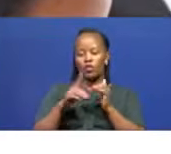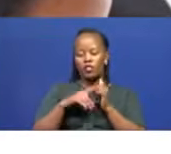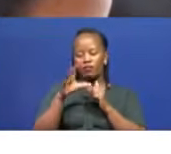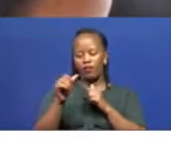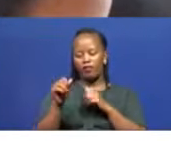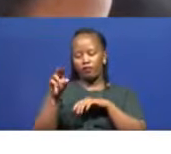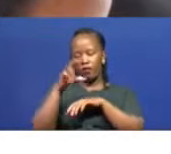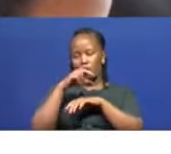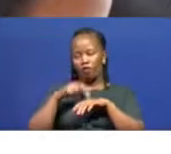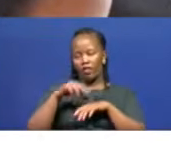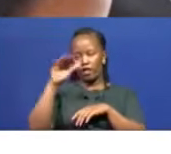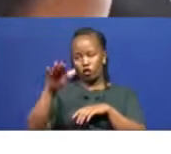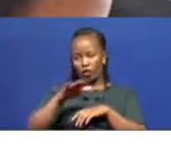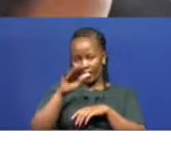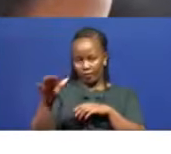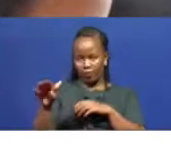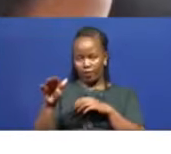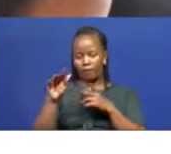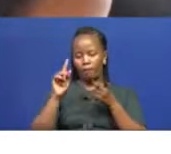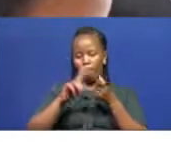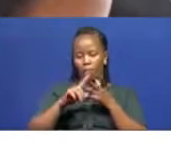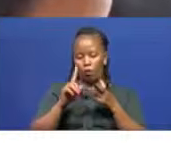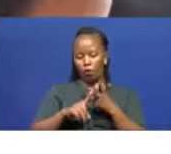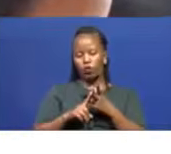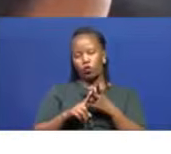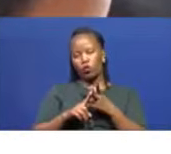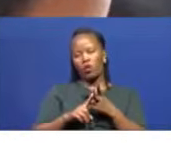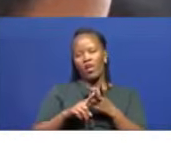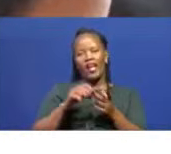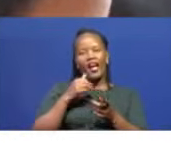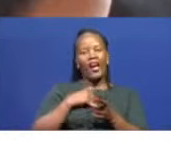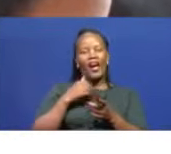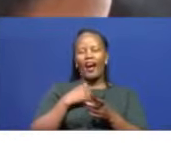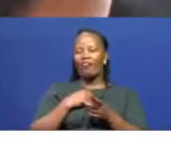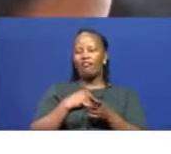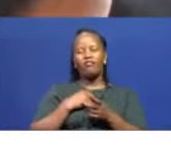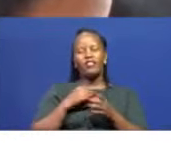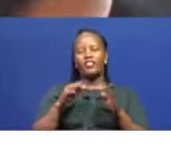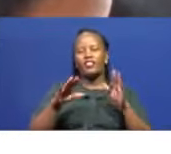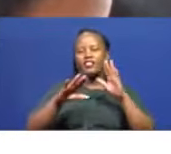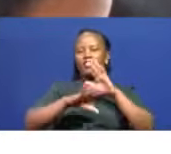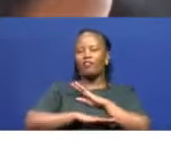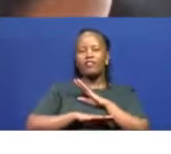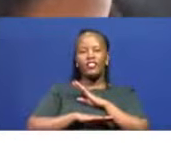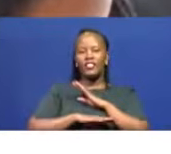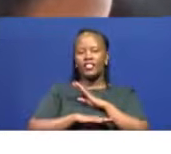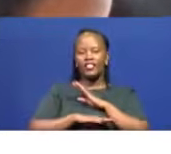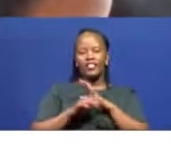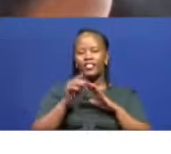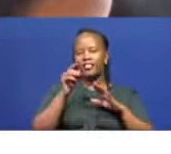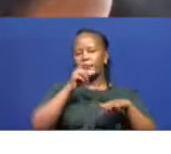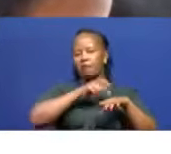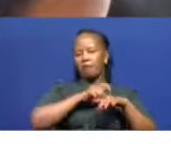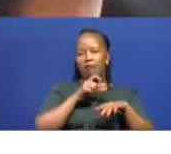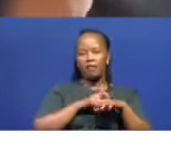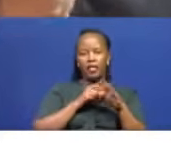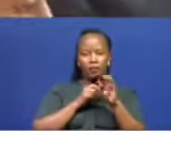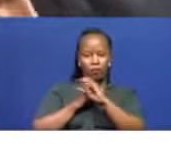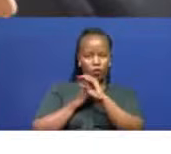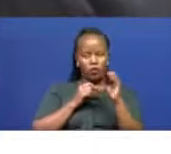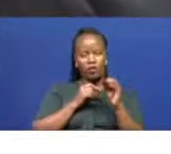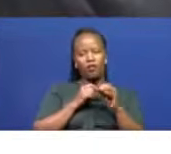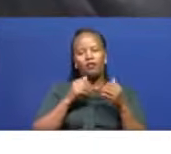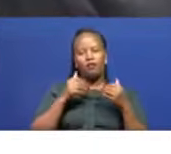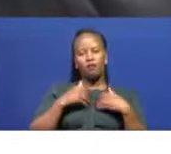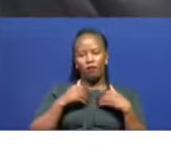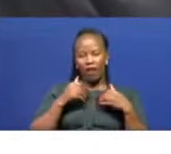and the Senate Standing Order number 73-1 does not provide for the sufficient and adequate time for carrying out